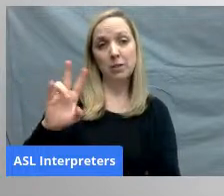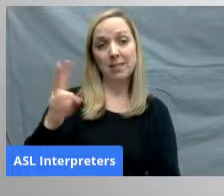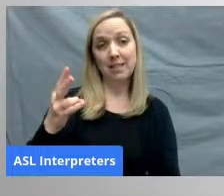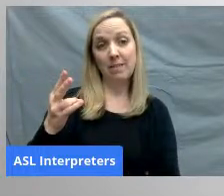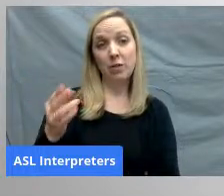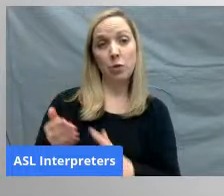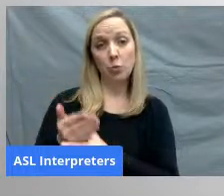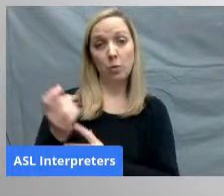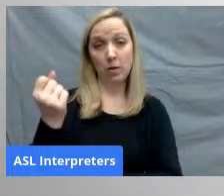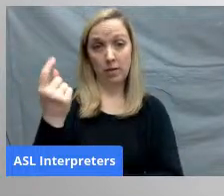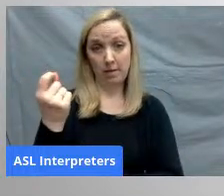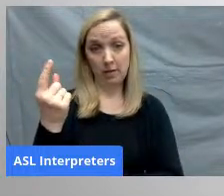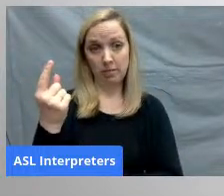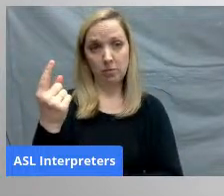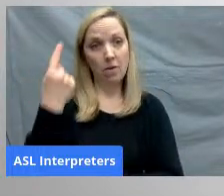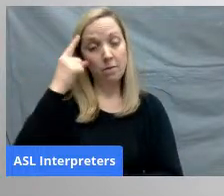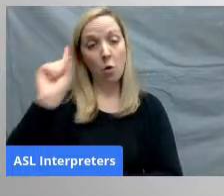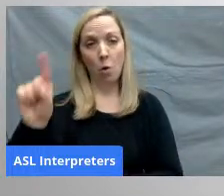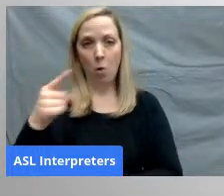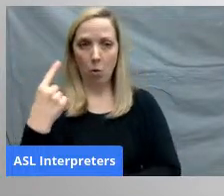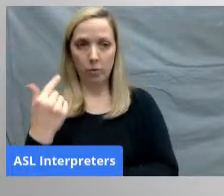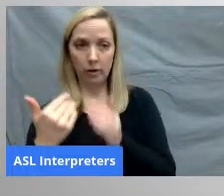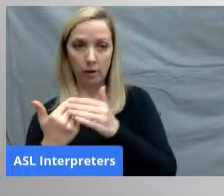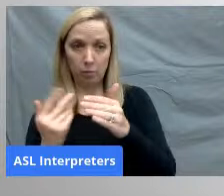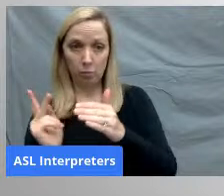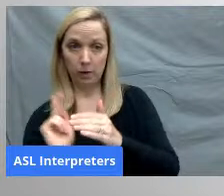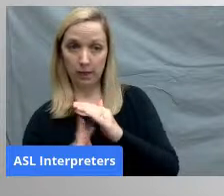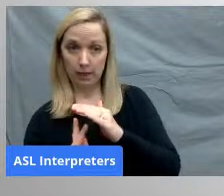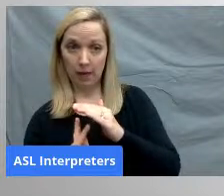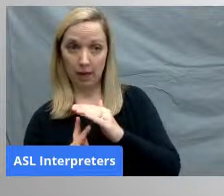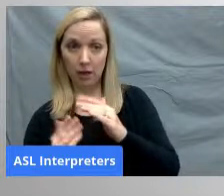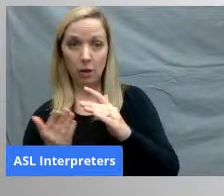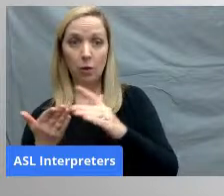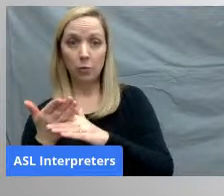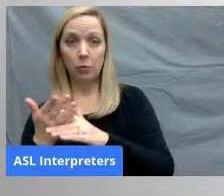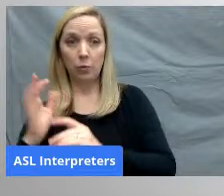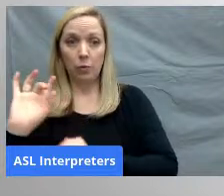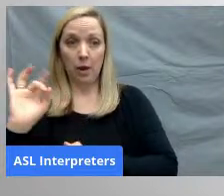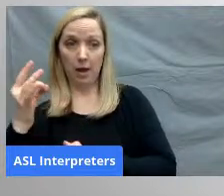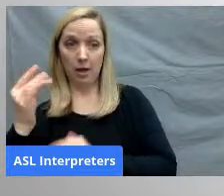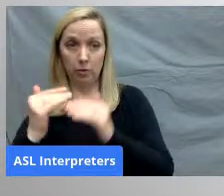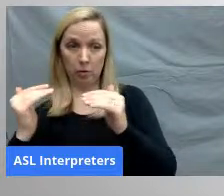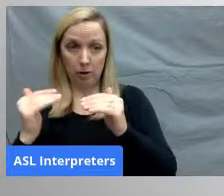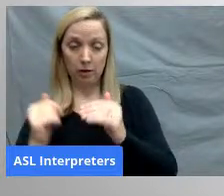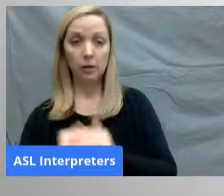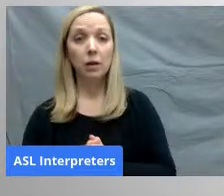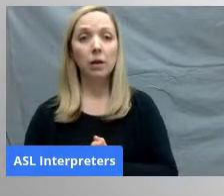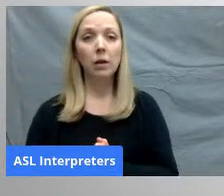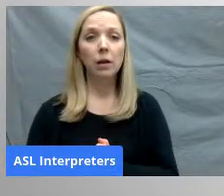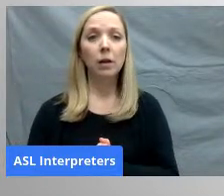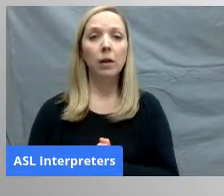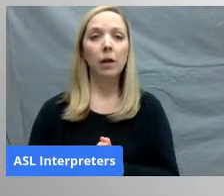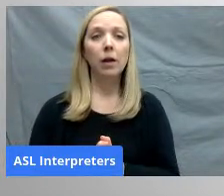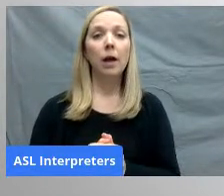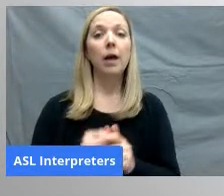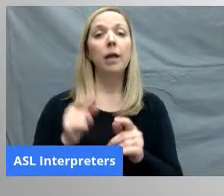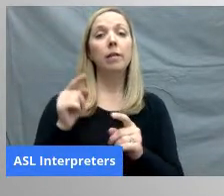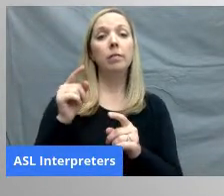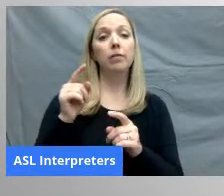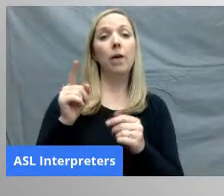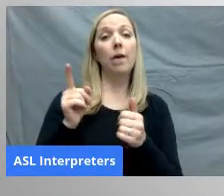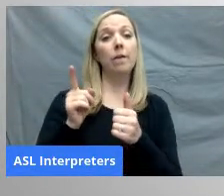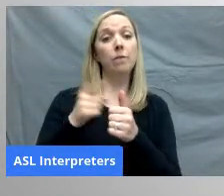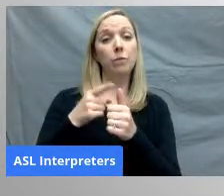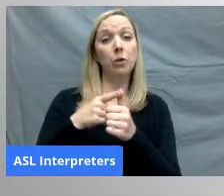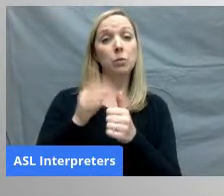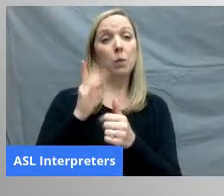grade students only. In October, Monday and Tuesday are regular school days for students and teachers. We